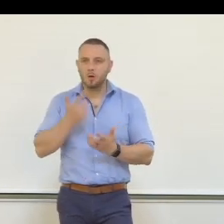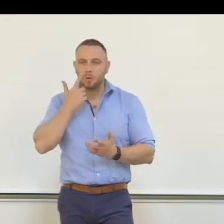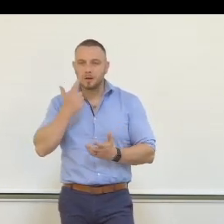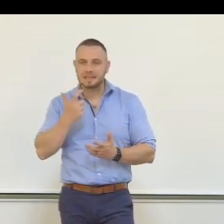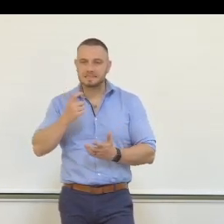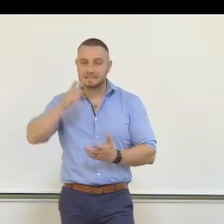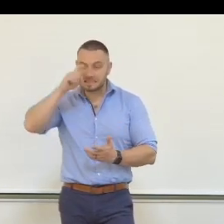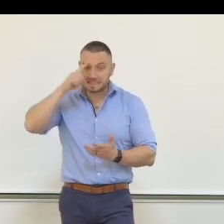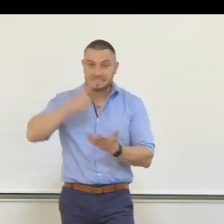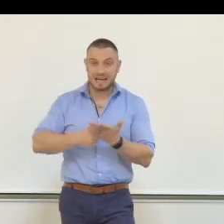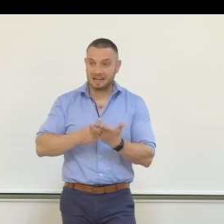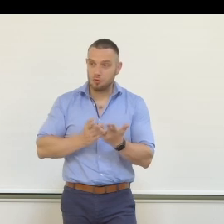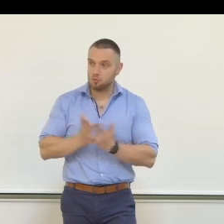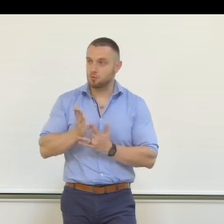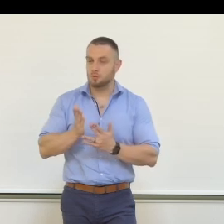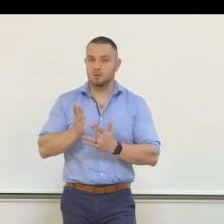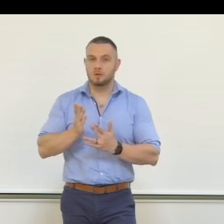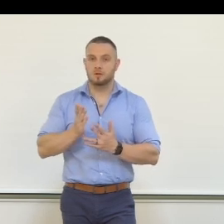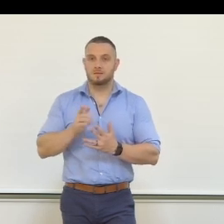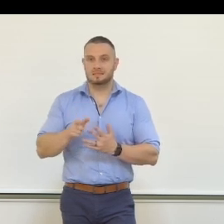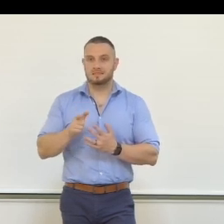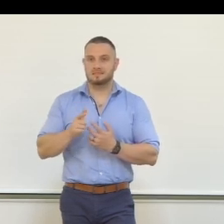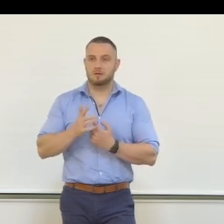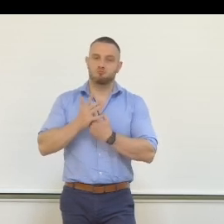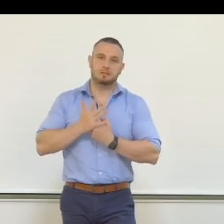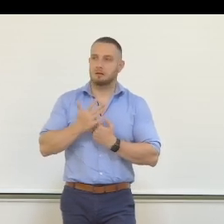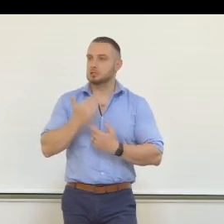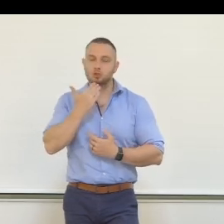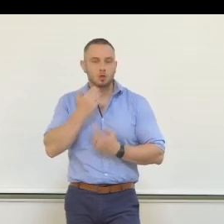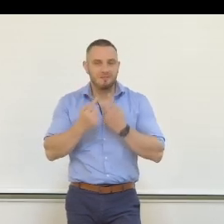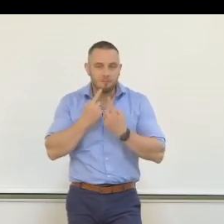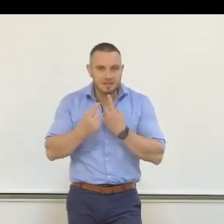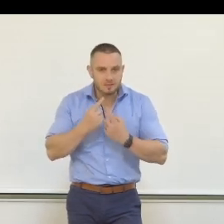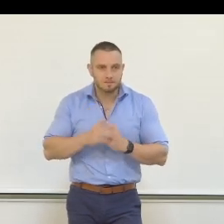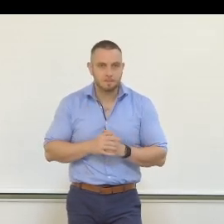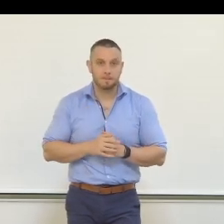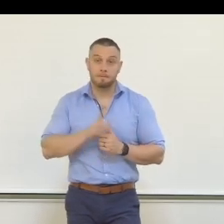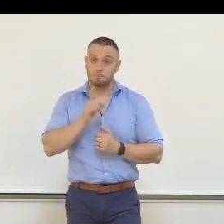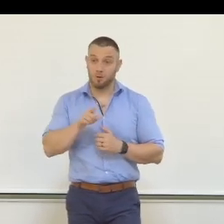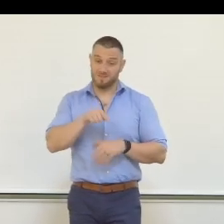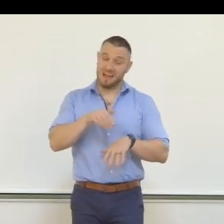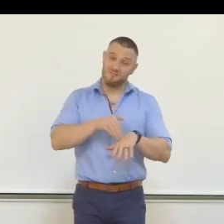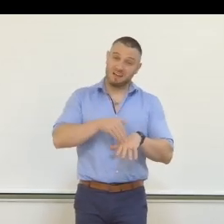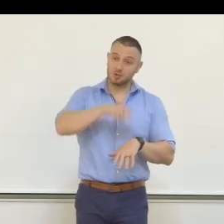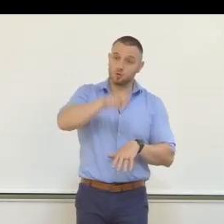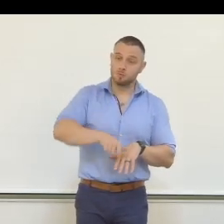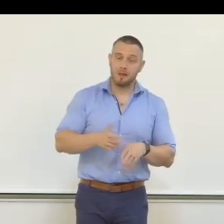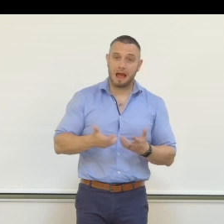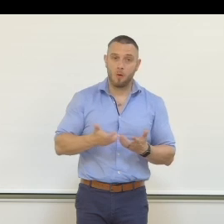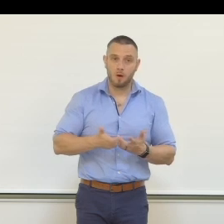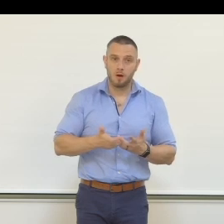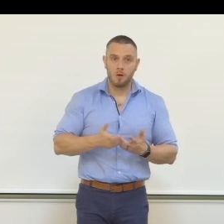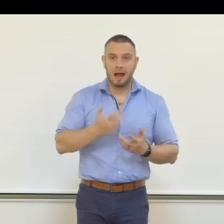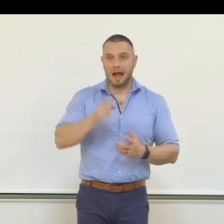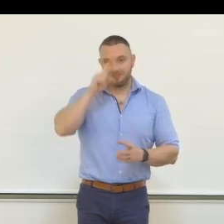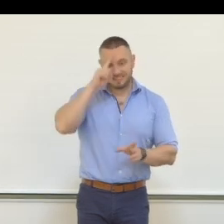make decisions under this lack of information? But also, what does this do with humans? So we have